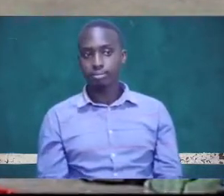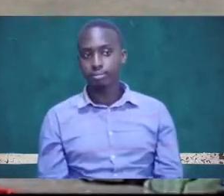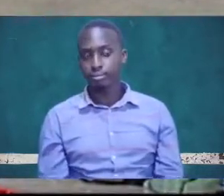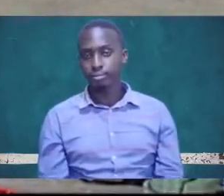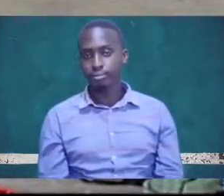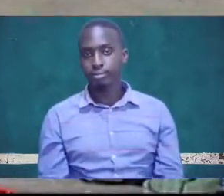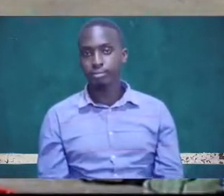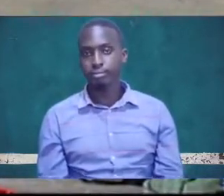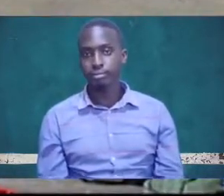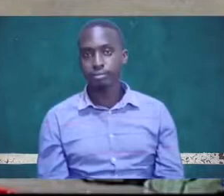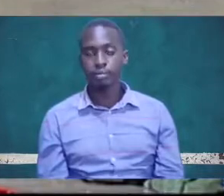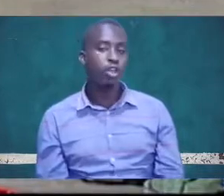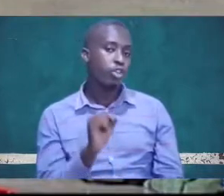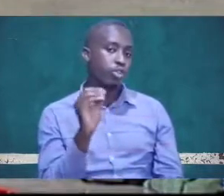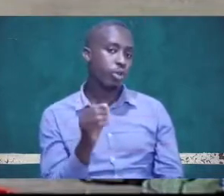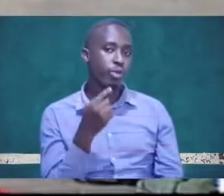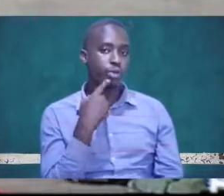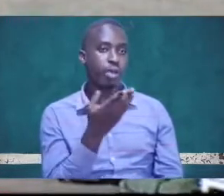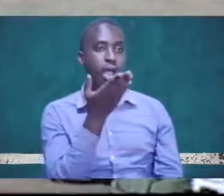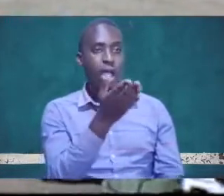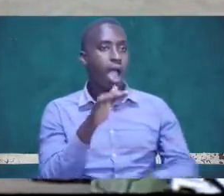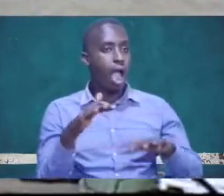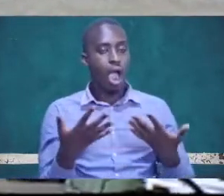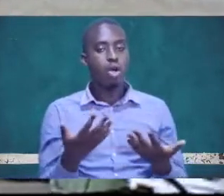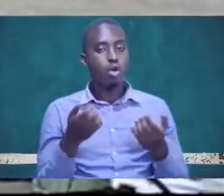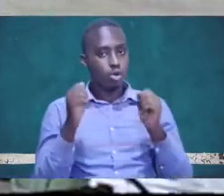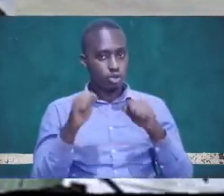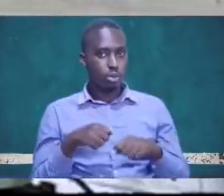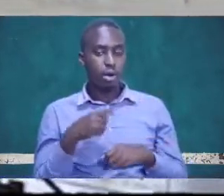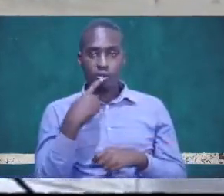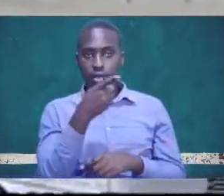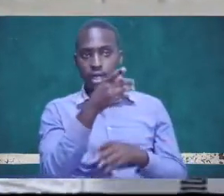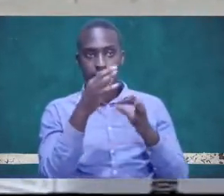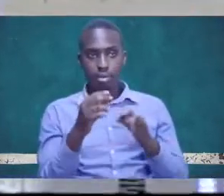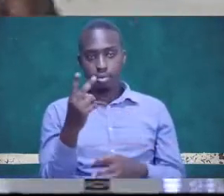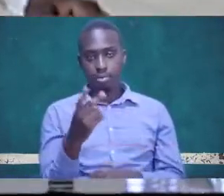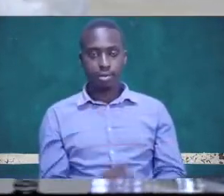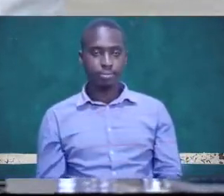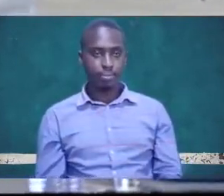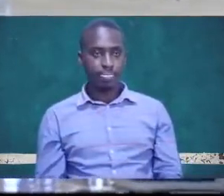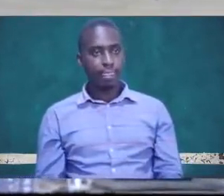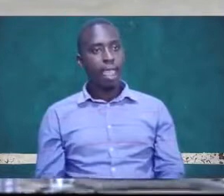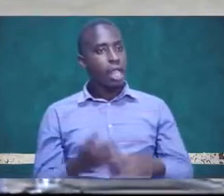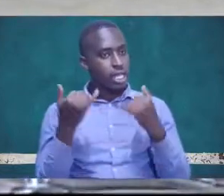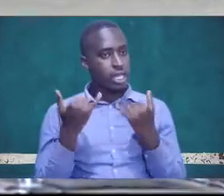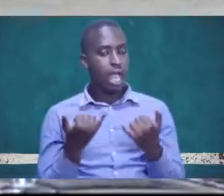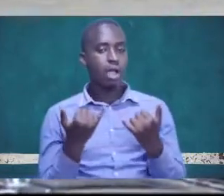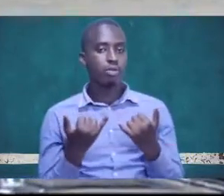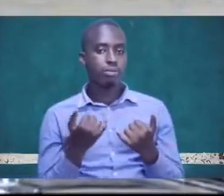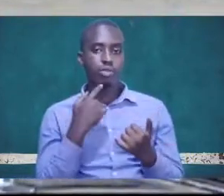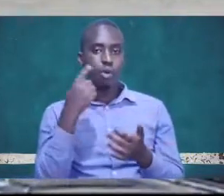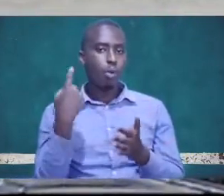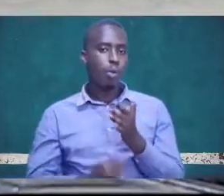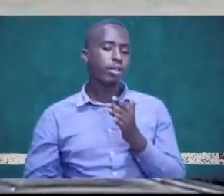Nuclear reactors. So this is how now you can distinguish these two. Now what